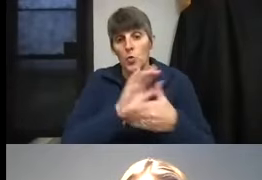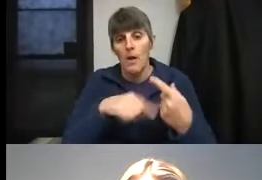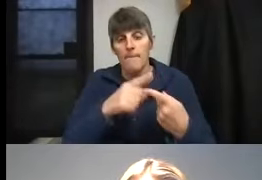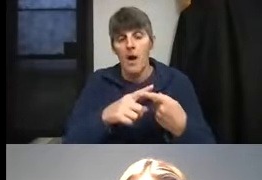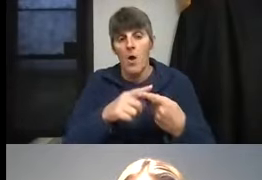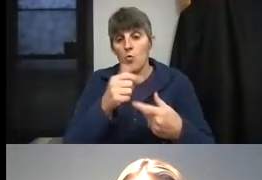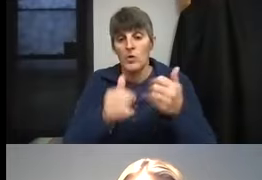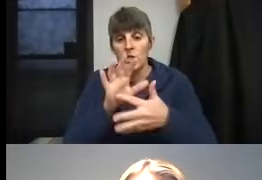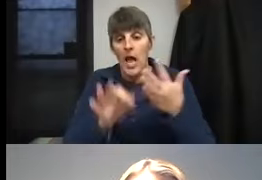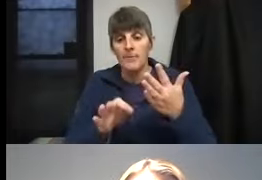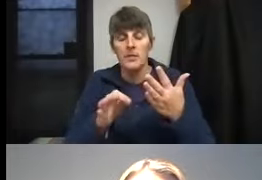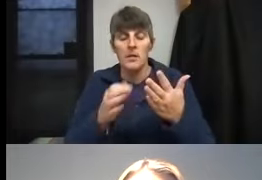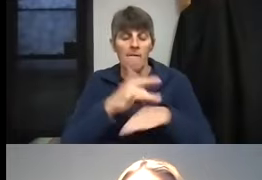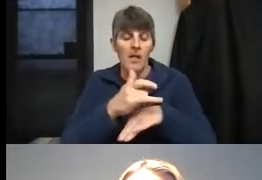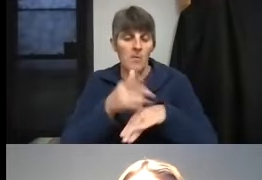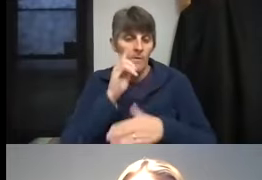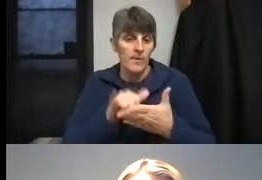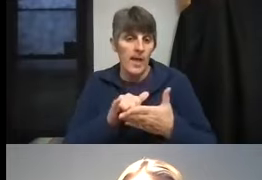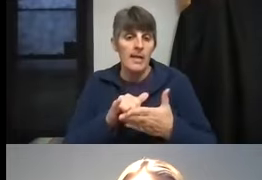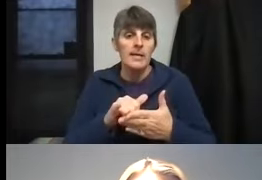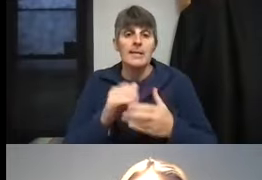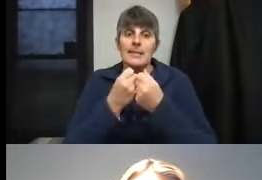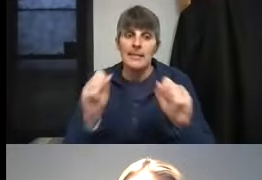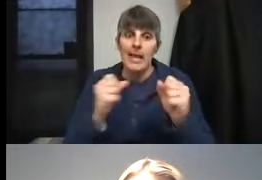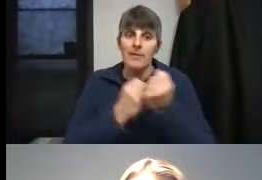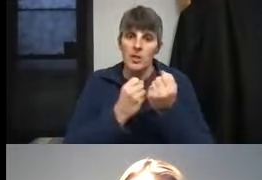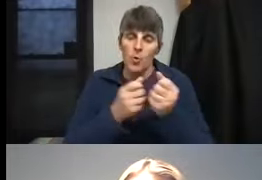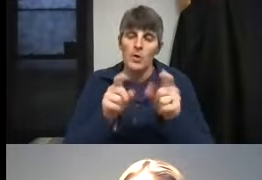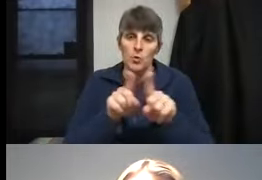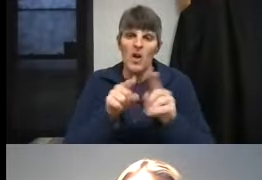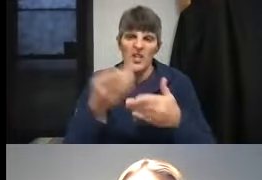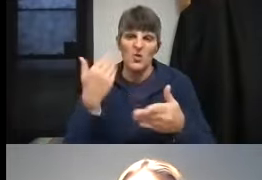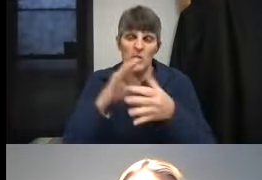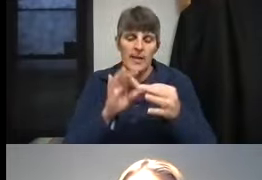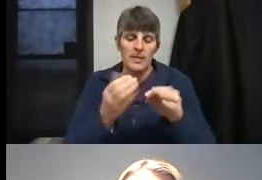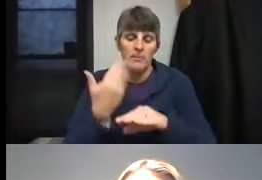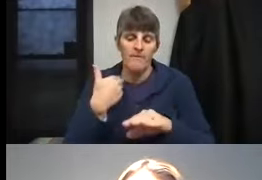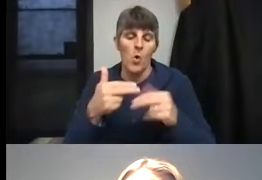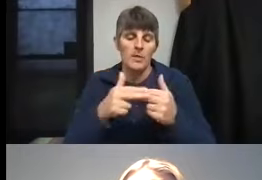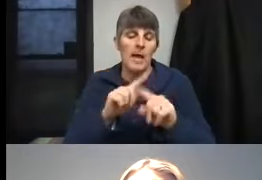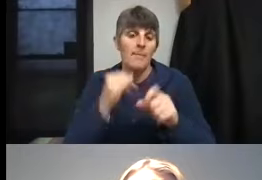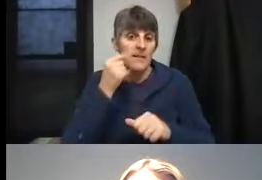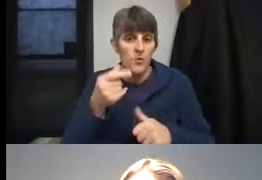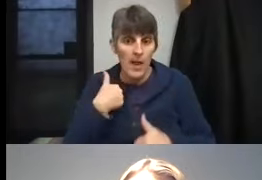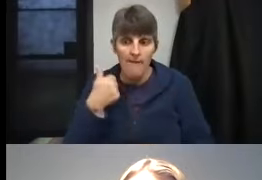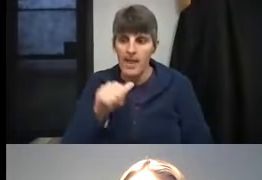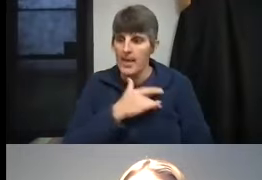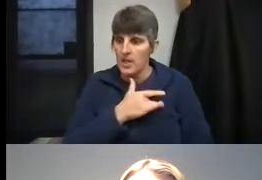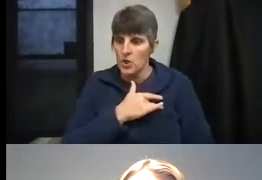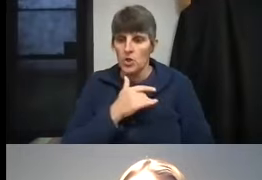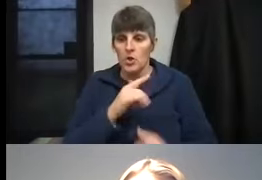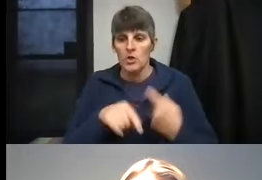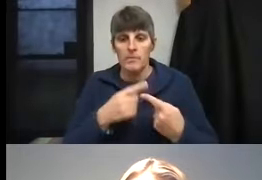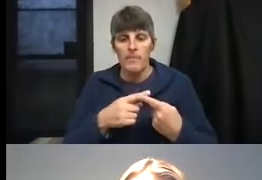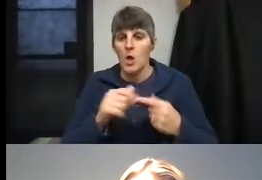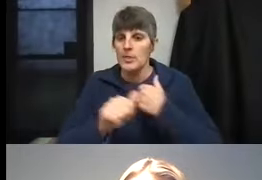what options exist for that. Safety supports as well. This was mentioned on our prior slide, but if you have any concerns